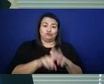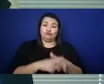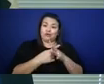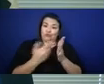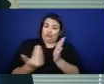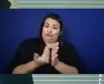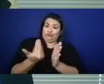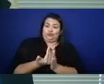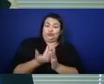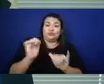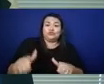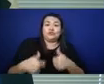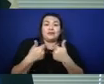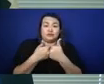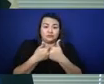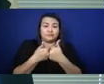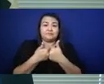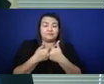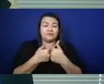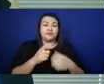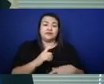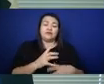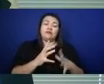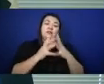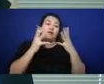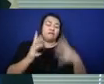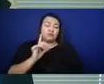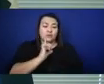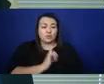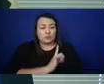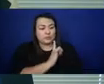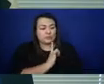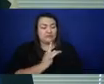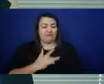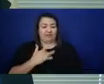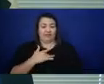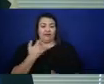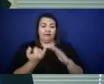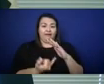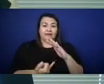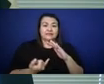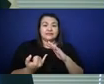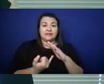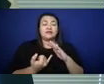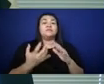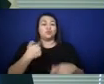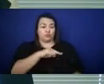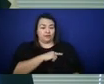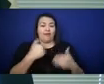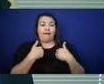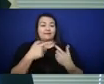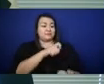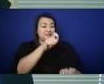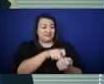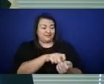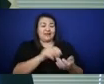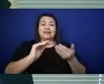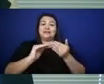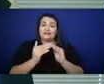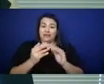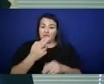really exacerbated existing mental health illness issues that folks are facing, and others I've heard it